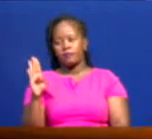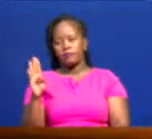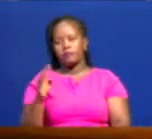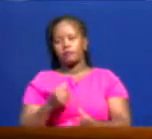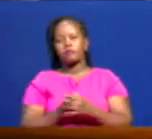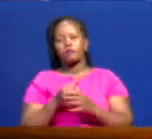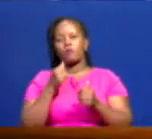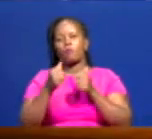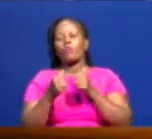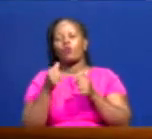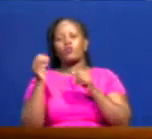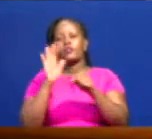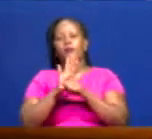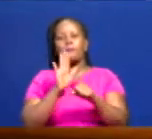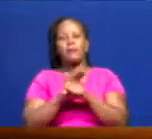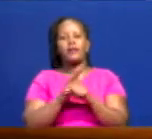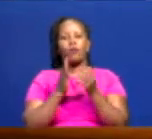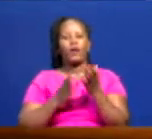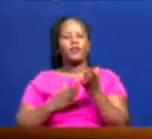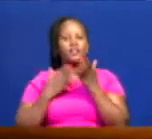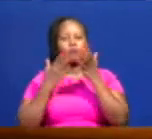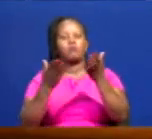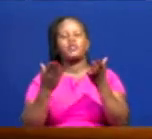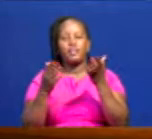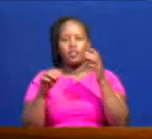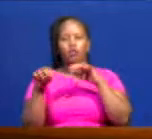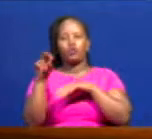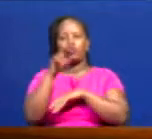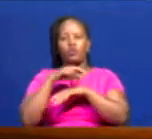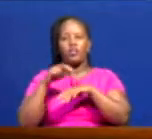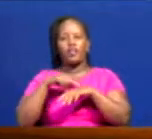that was submitted to the National Assembly.